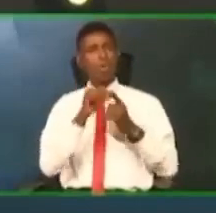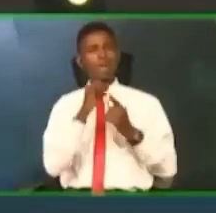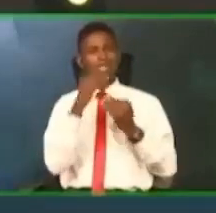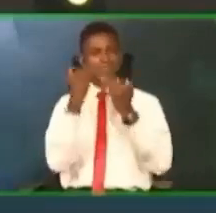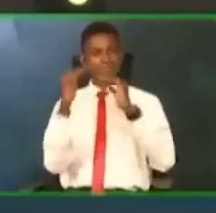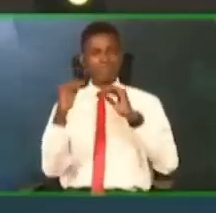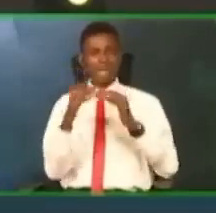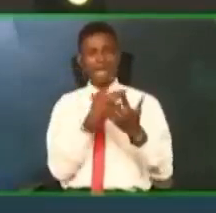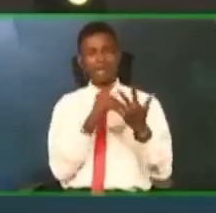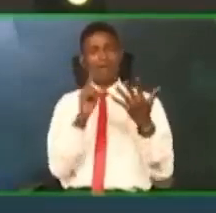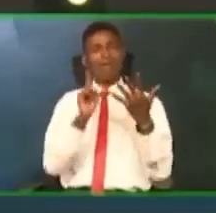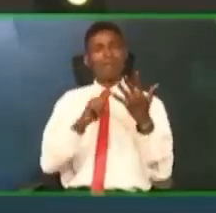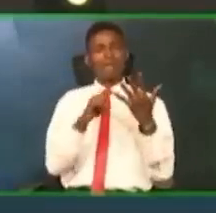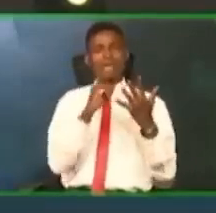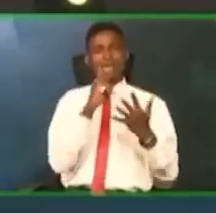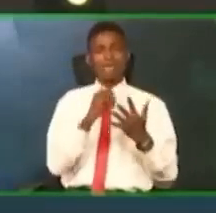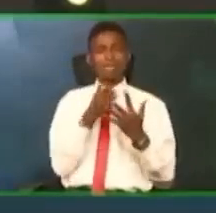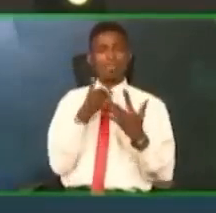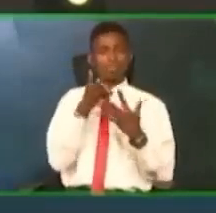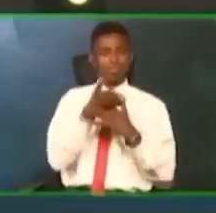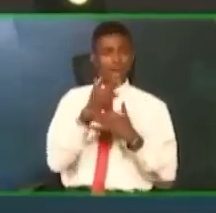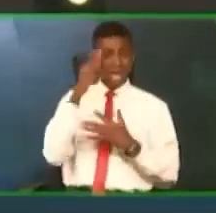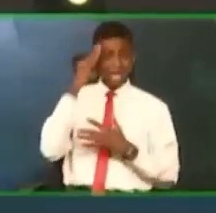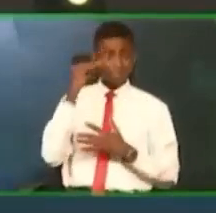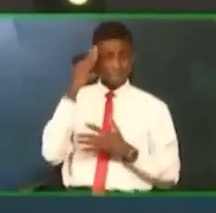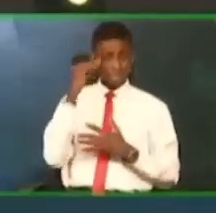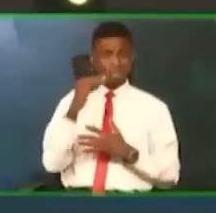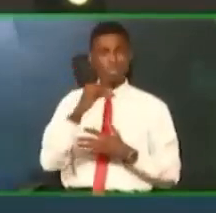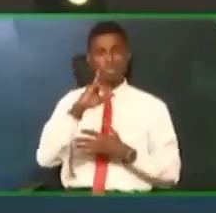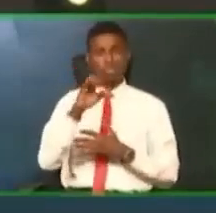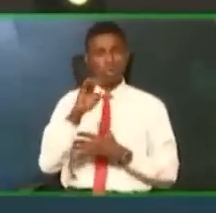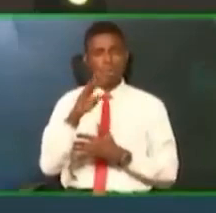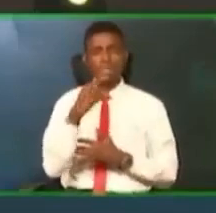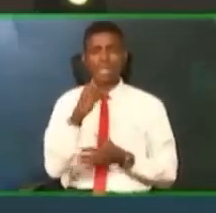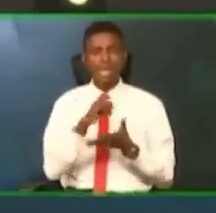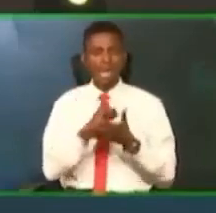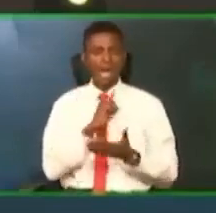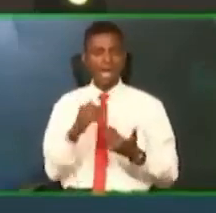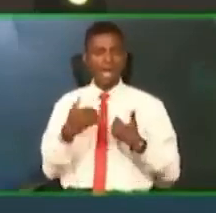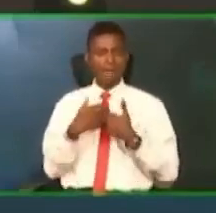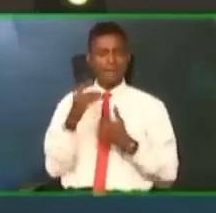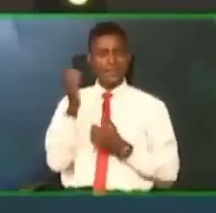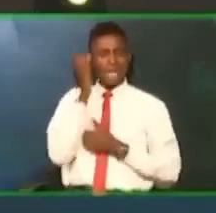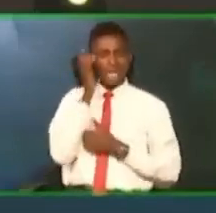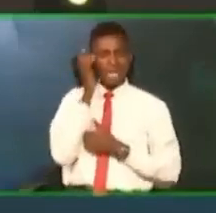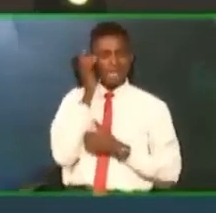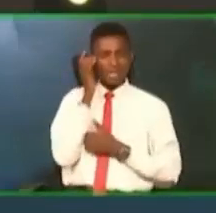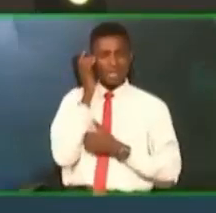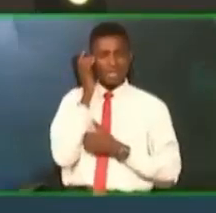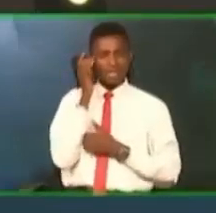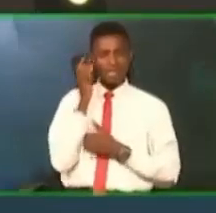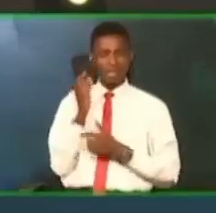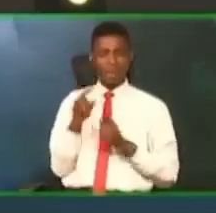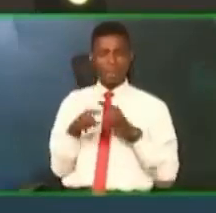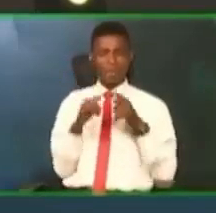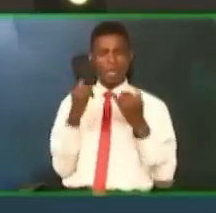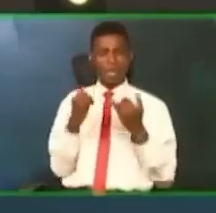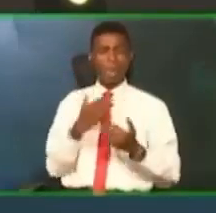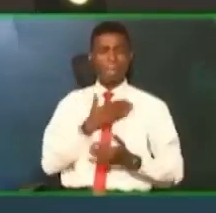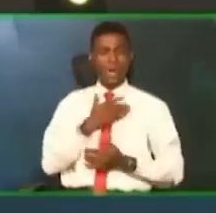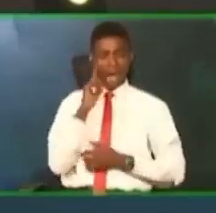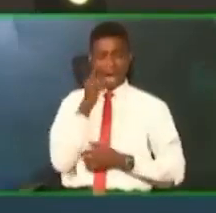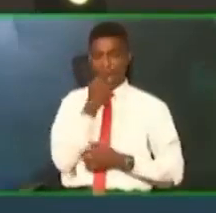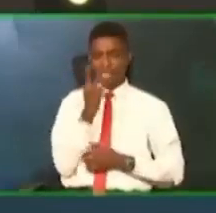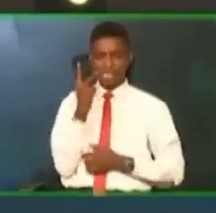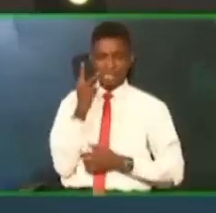to scripture is through experience. Job said, I have heard of thee with the hearing of the ear, but now my eyes seeth thee.